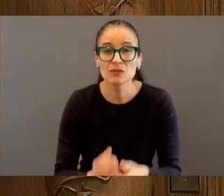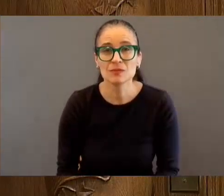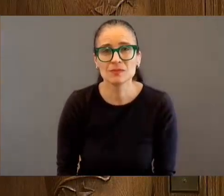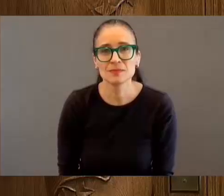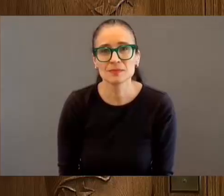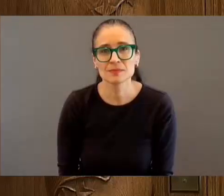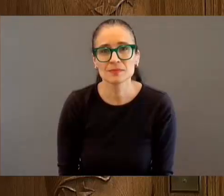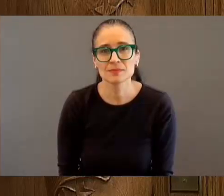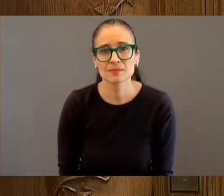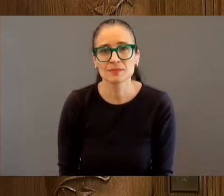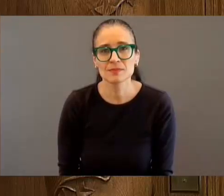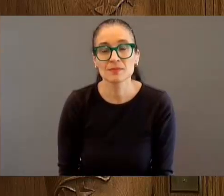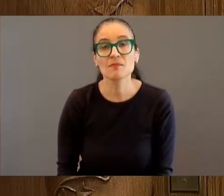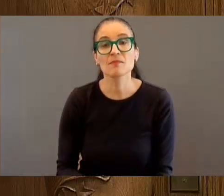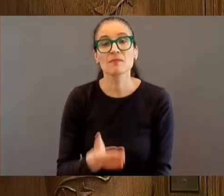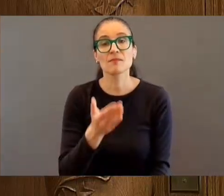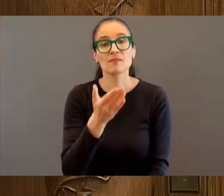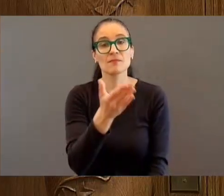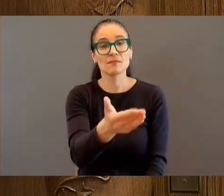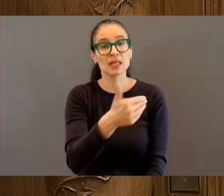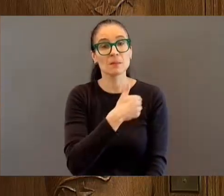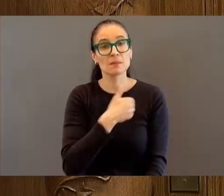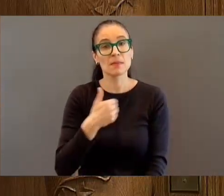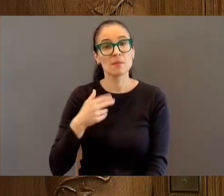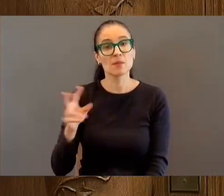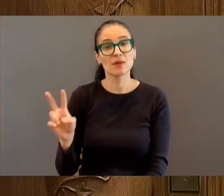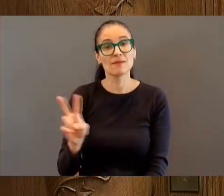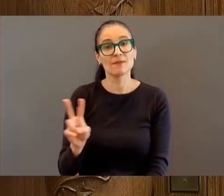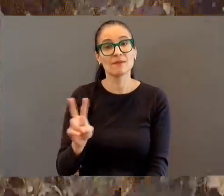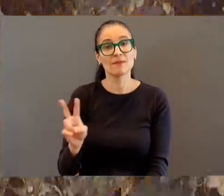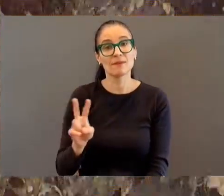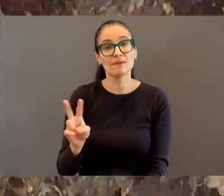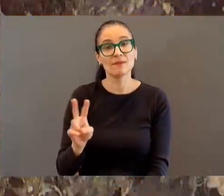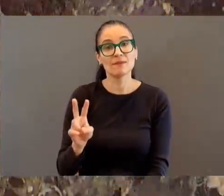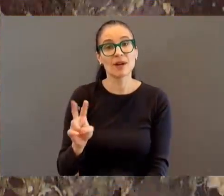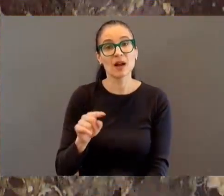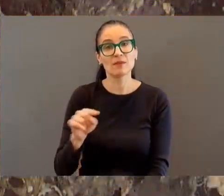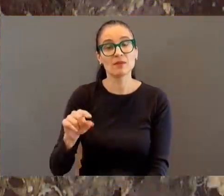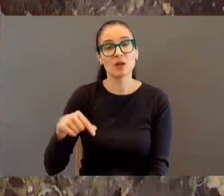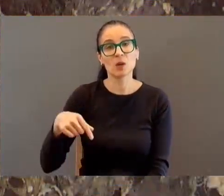Member for Vancouver-Colchena. Thank you, Mr. Speaker.